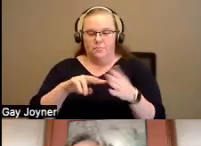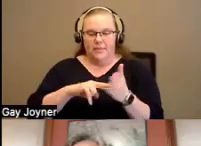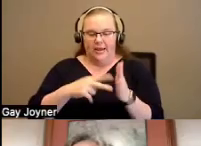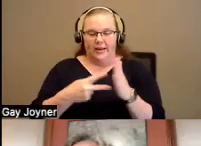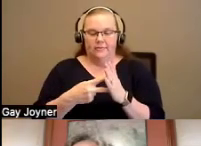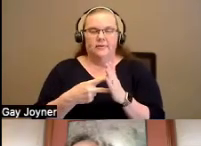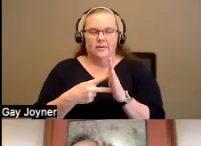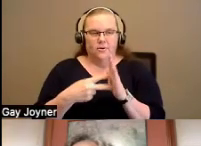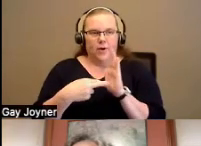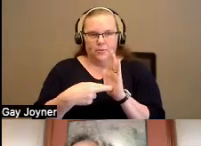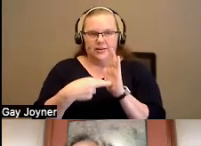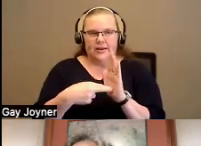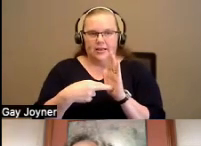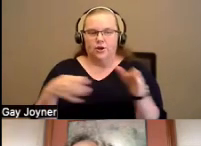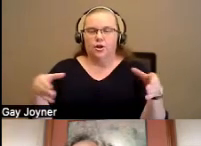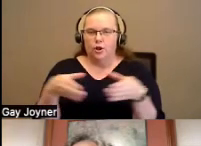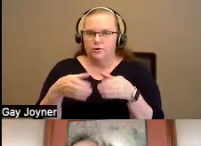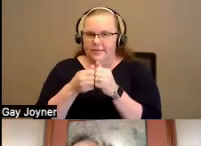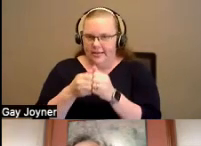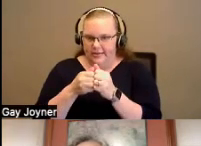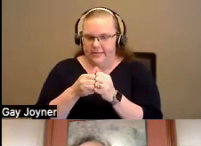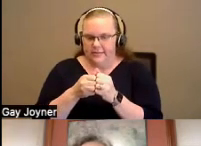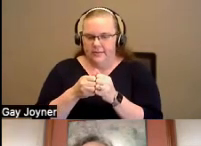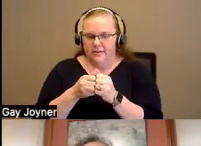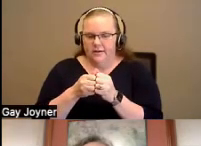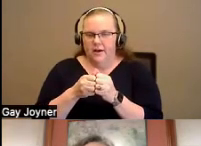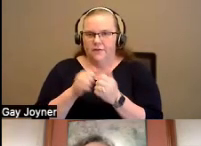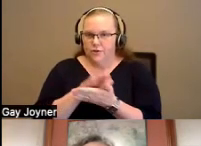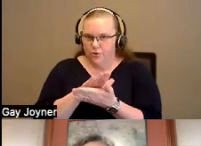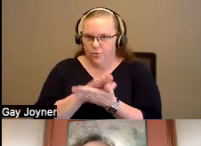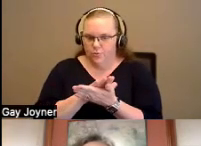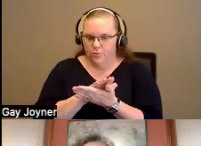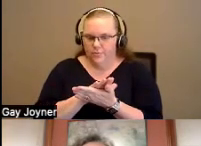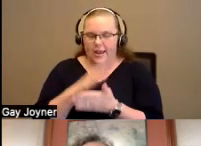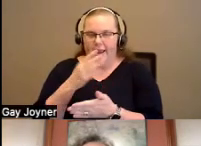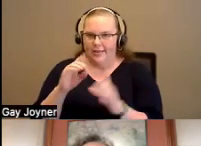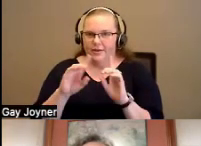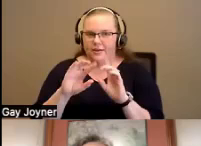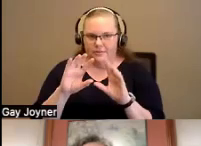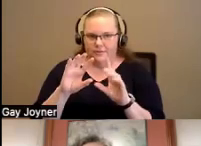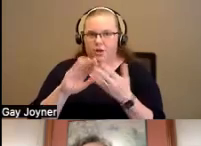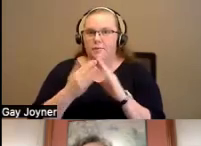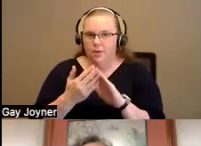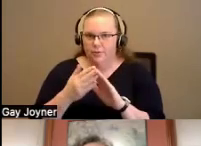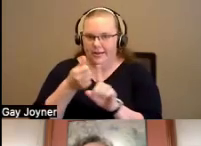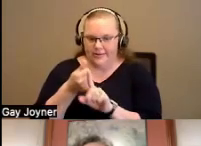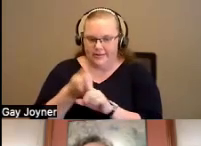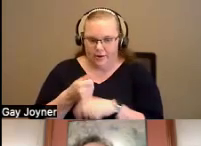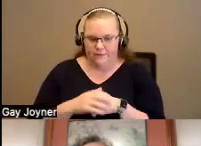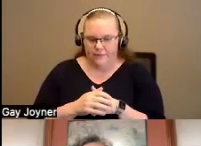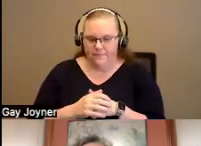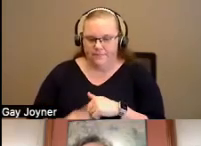each other, meaning representing the close knitness of the school and the